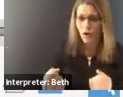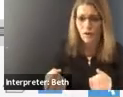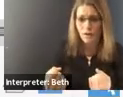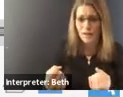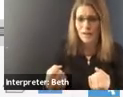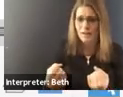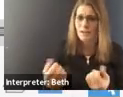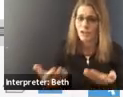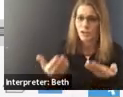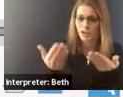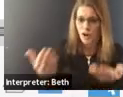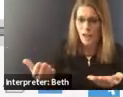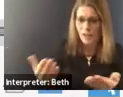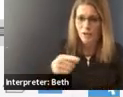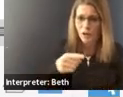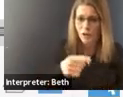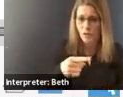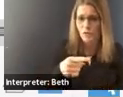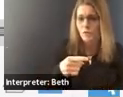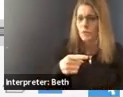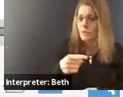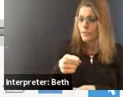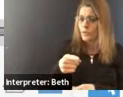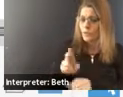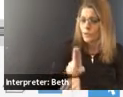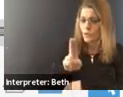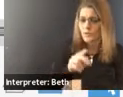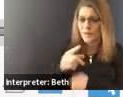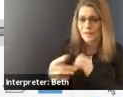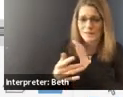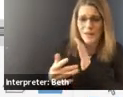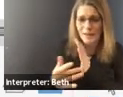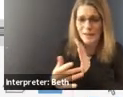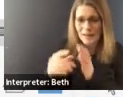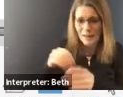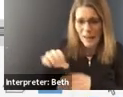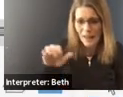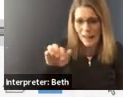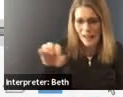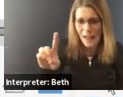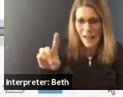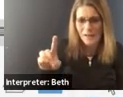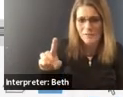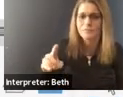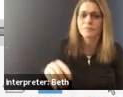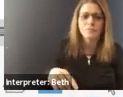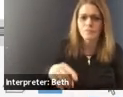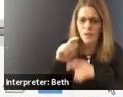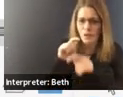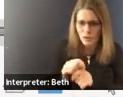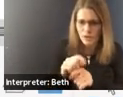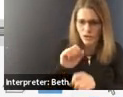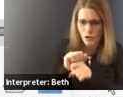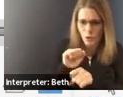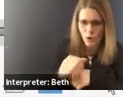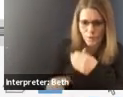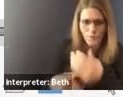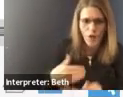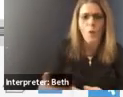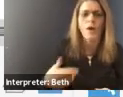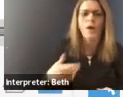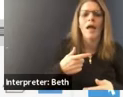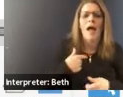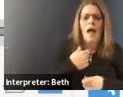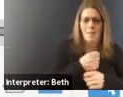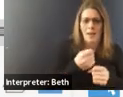paper to CAD. And I did some quick sketches to orient my space